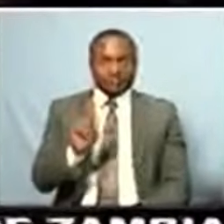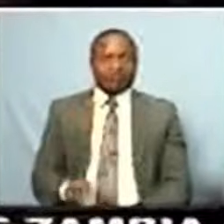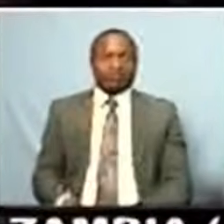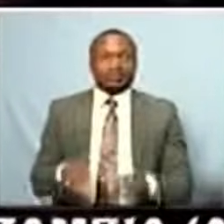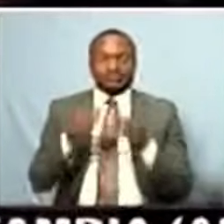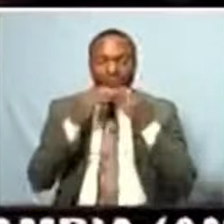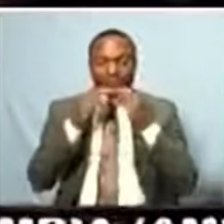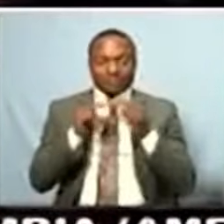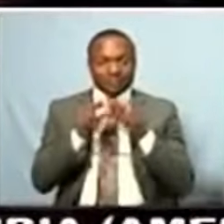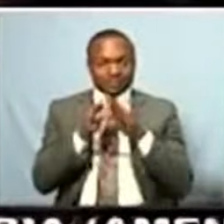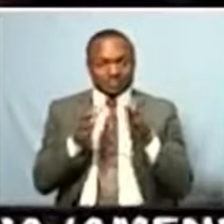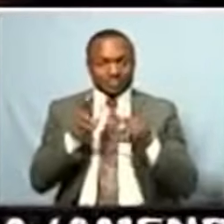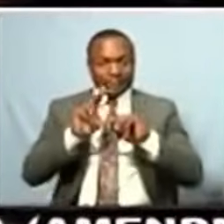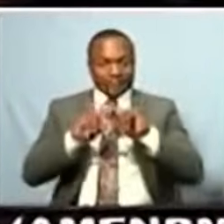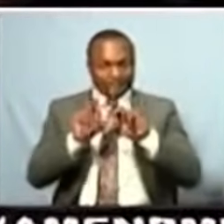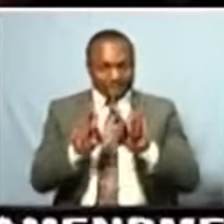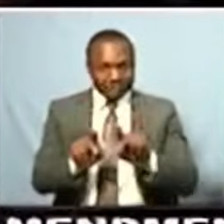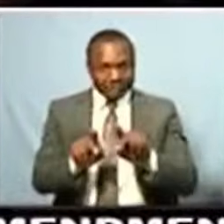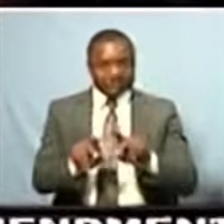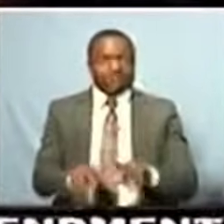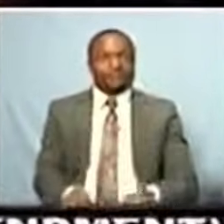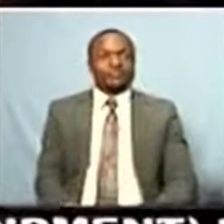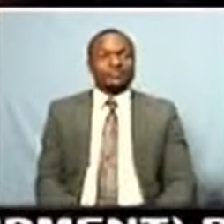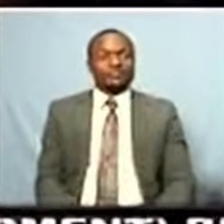Thank you very much, Chairperson.